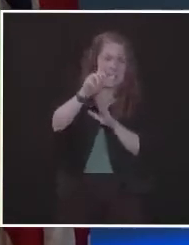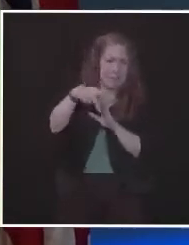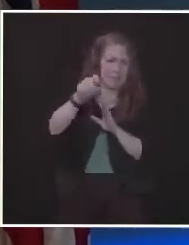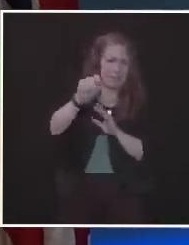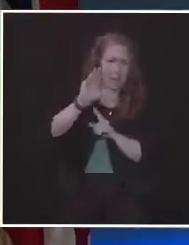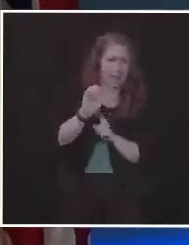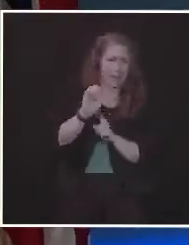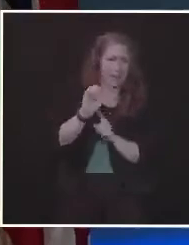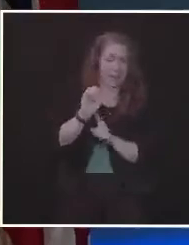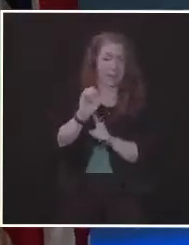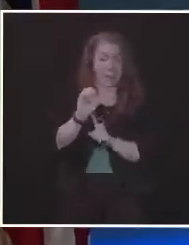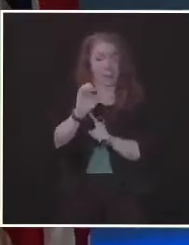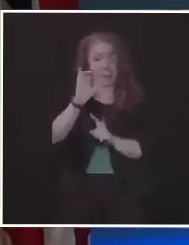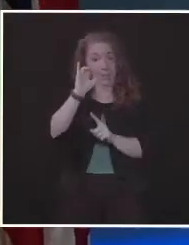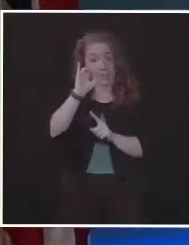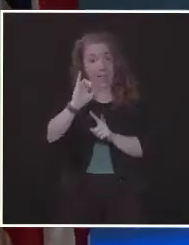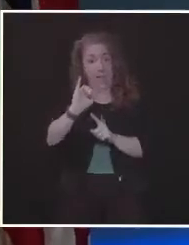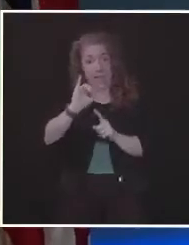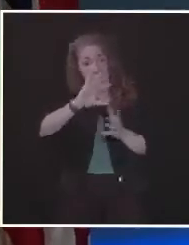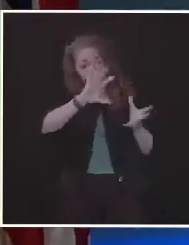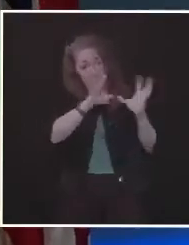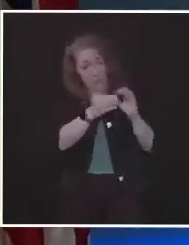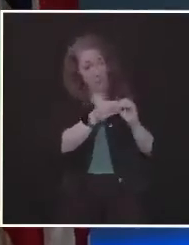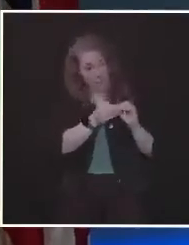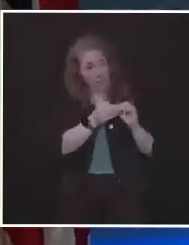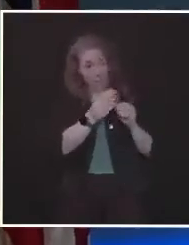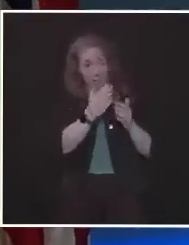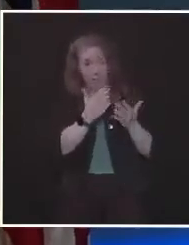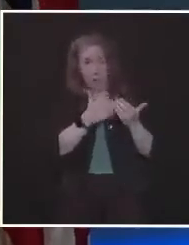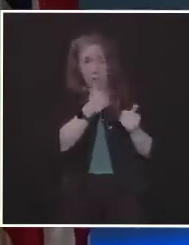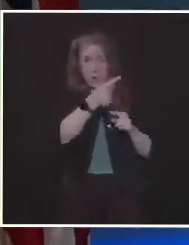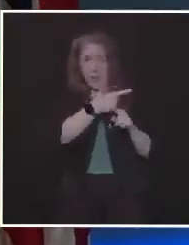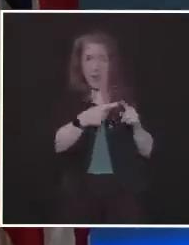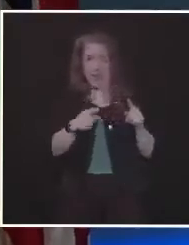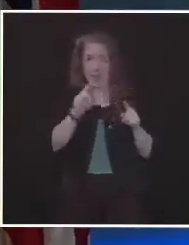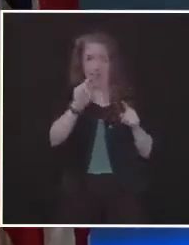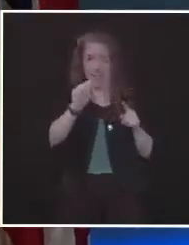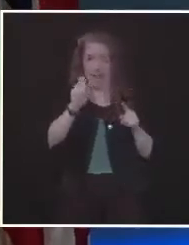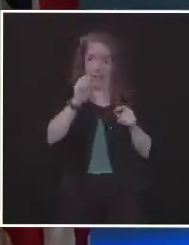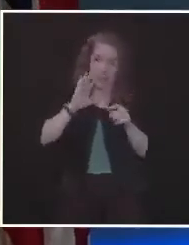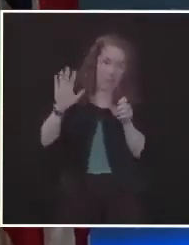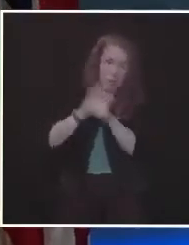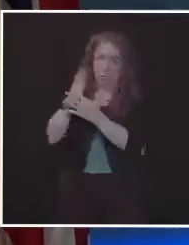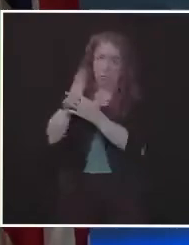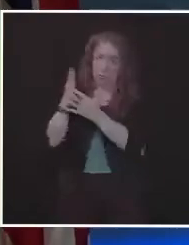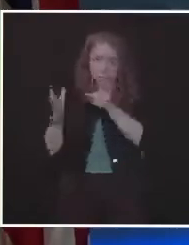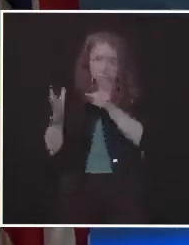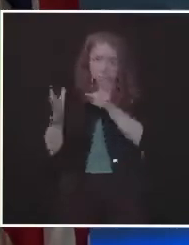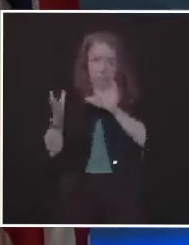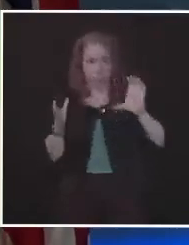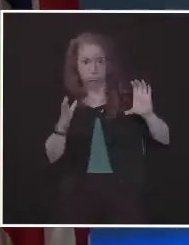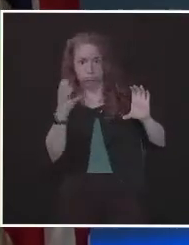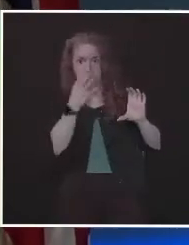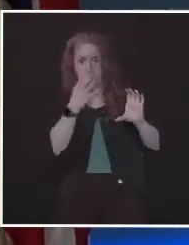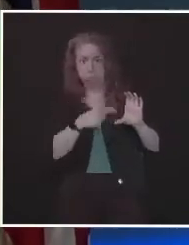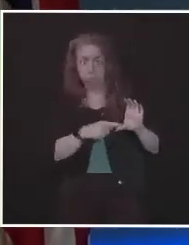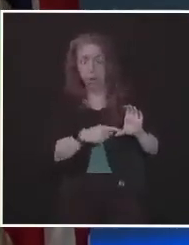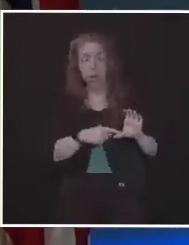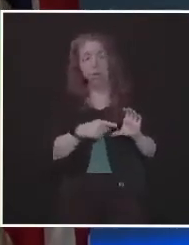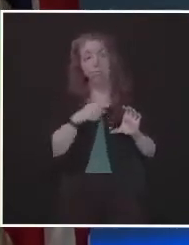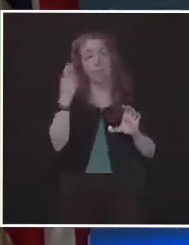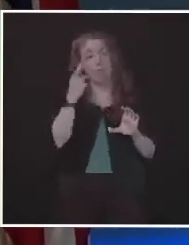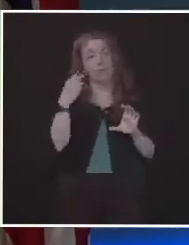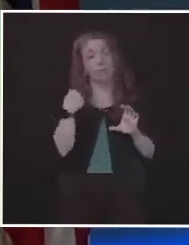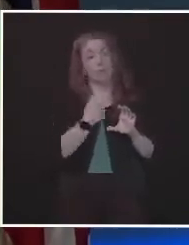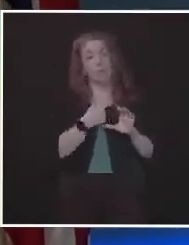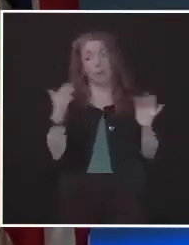for nearly half of NASA's entire budget. And so we've gathered here today to